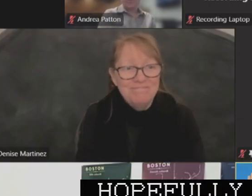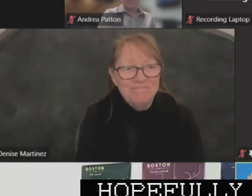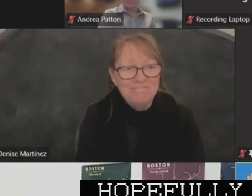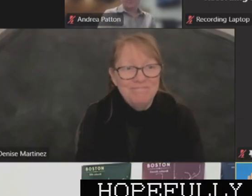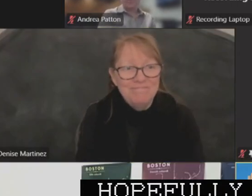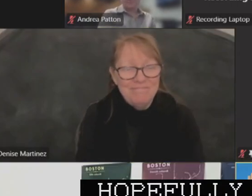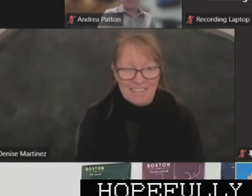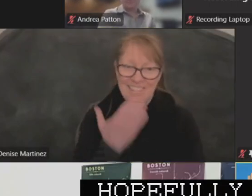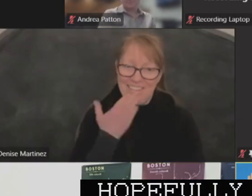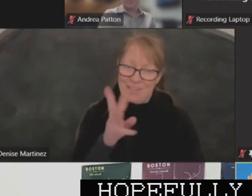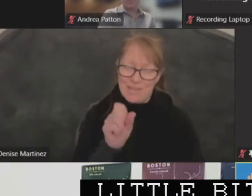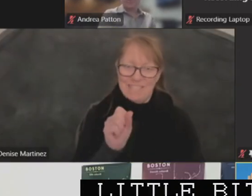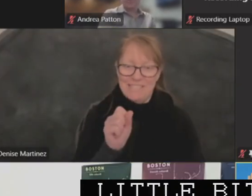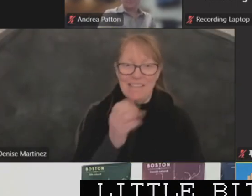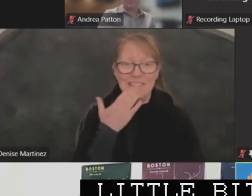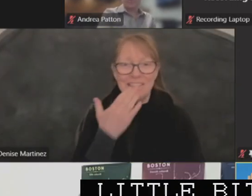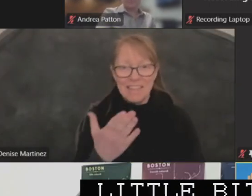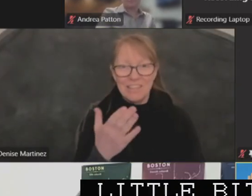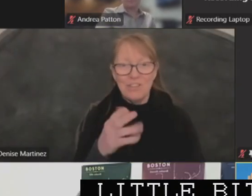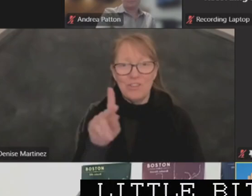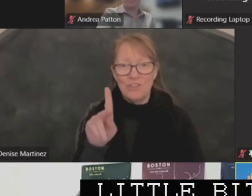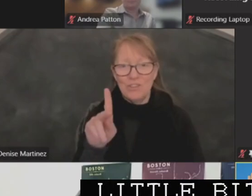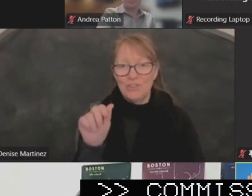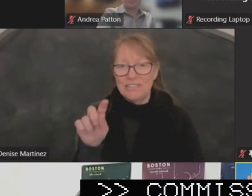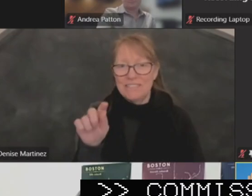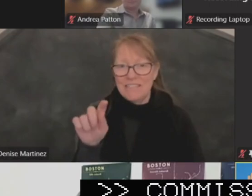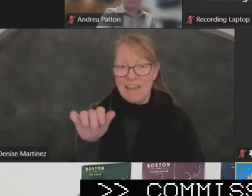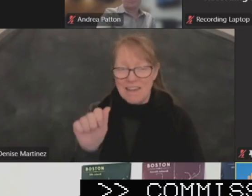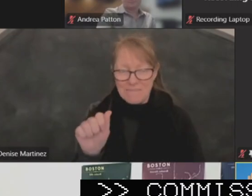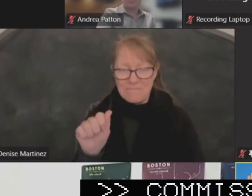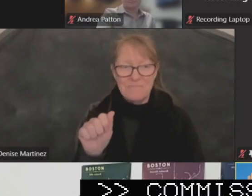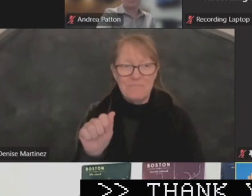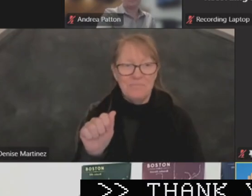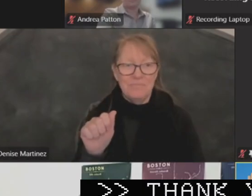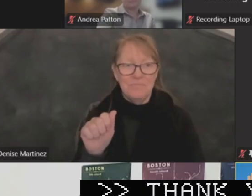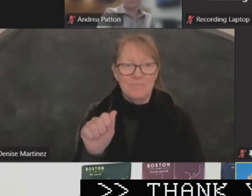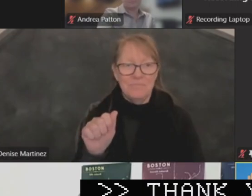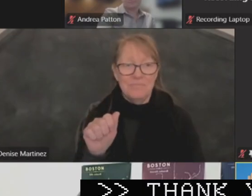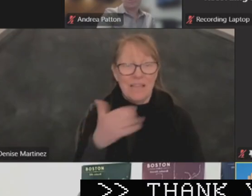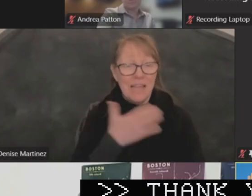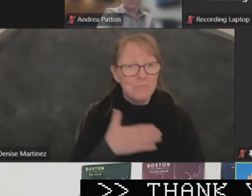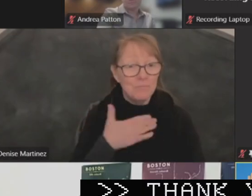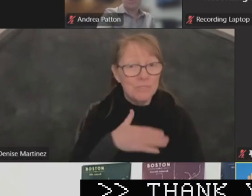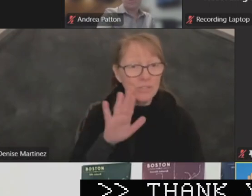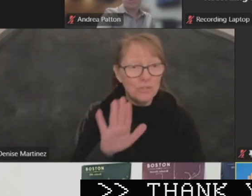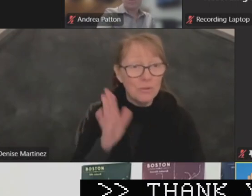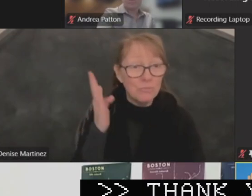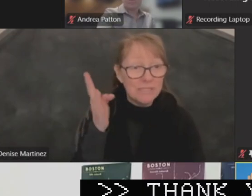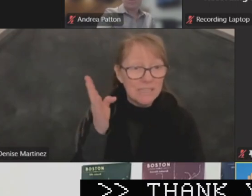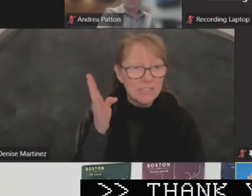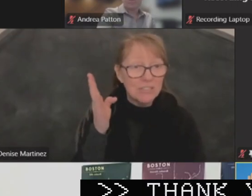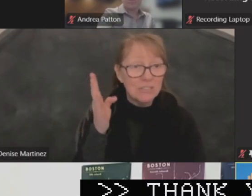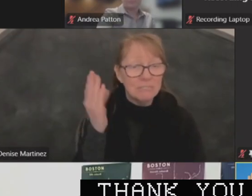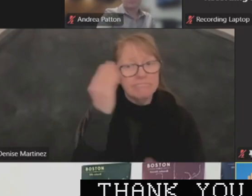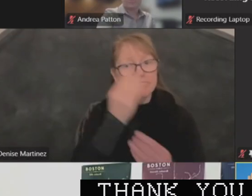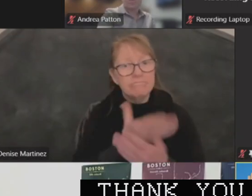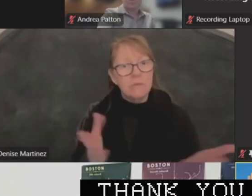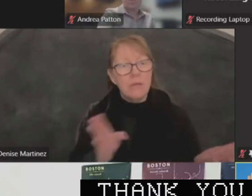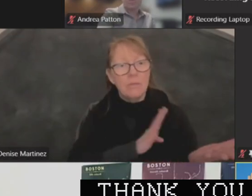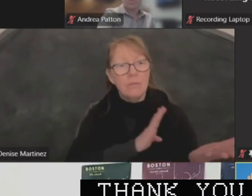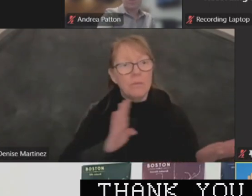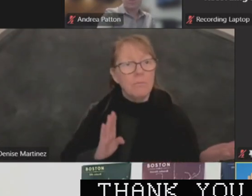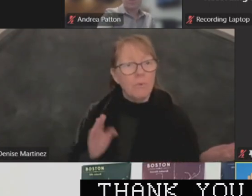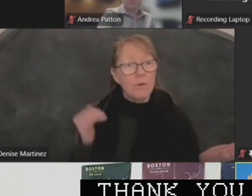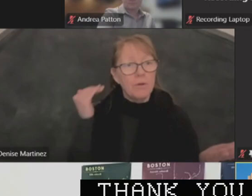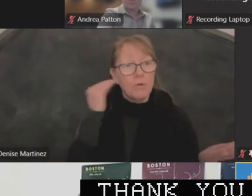Thank you, Wes. Thank you, Christiana. Appreciate the presentation. I do want to let our board members know that, as